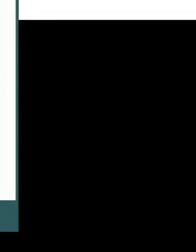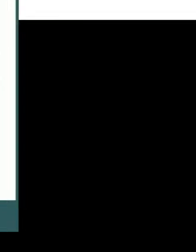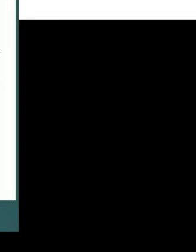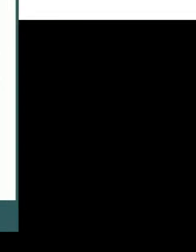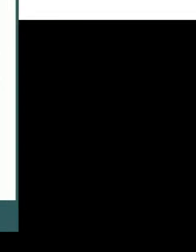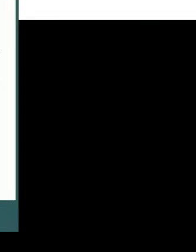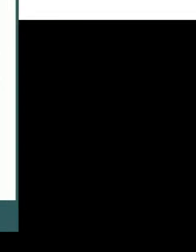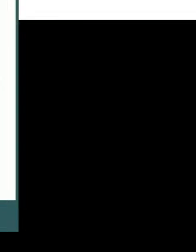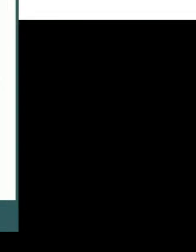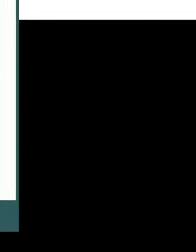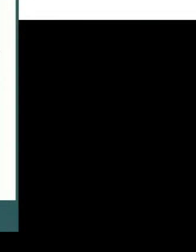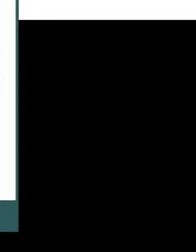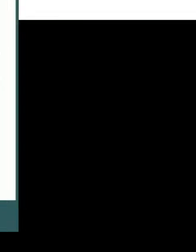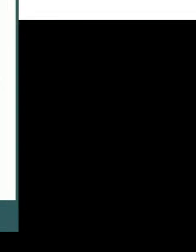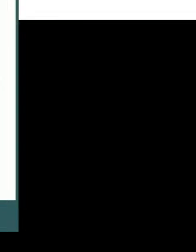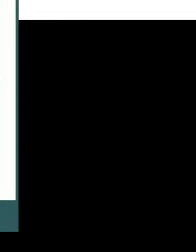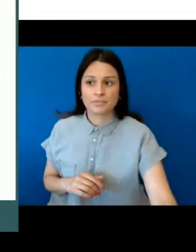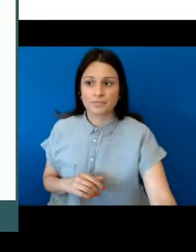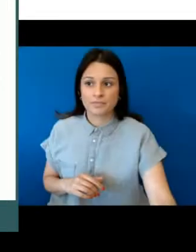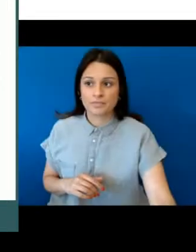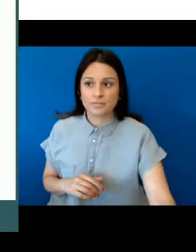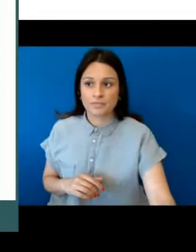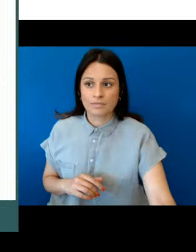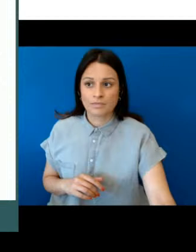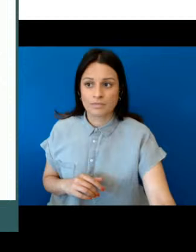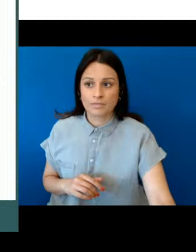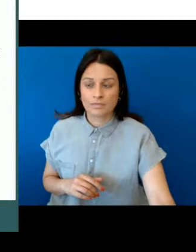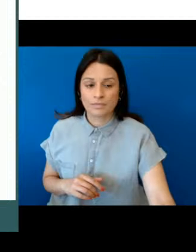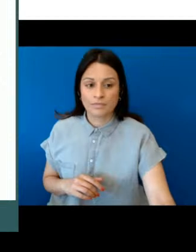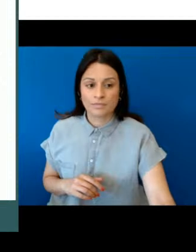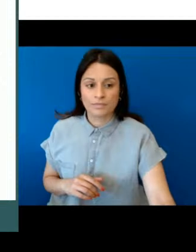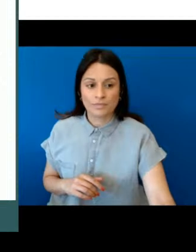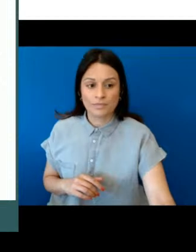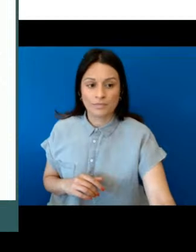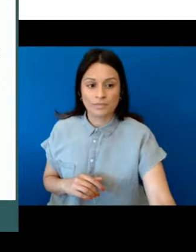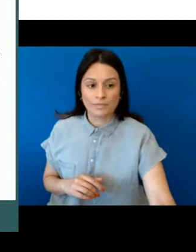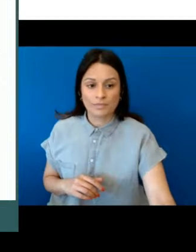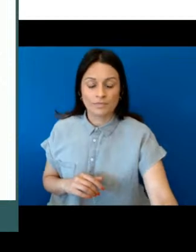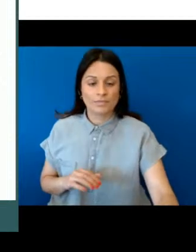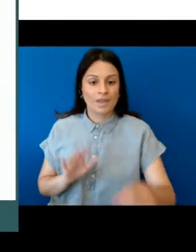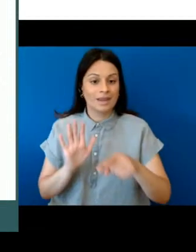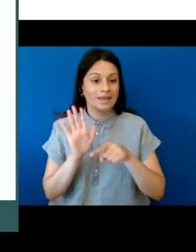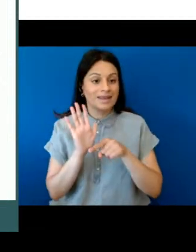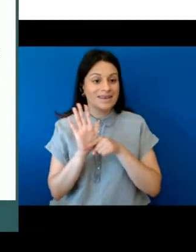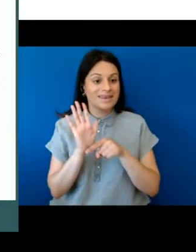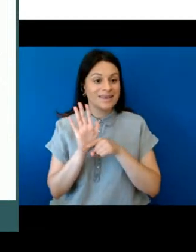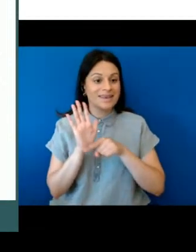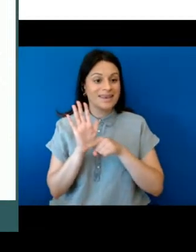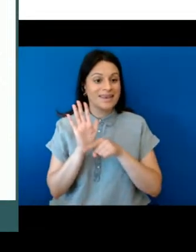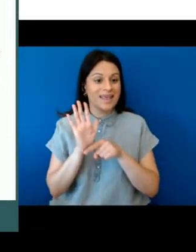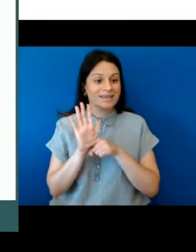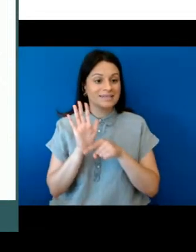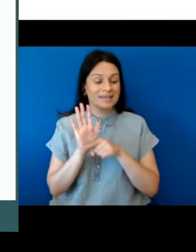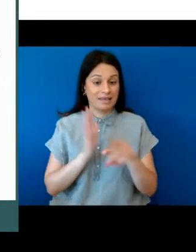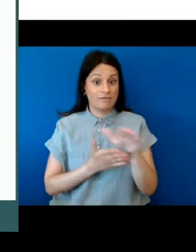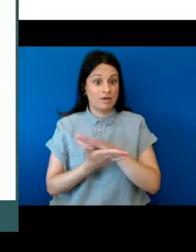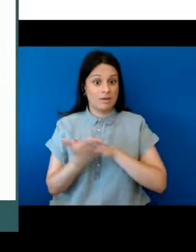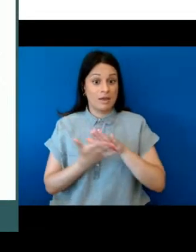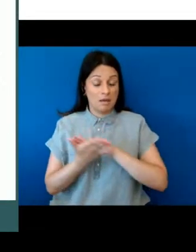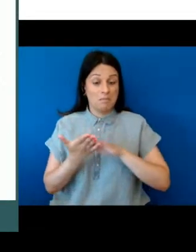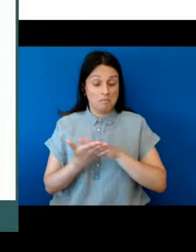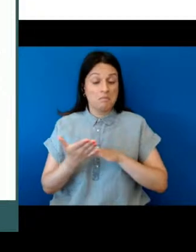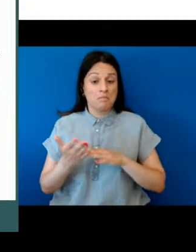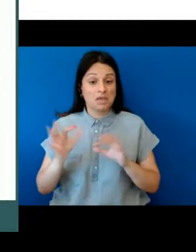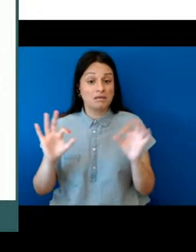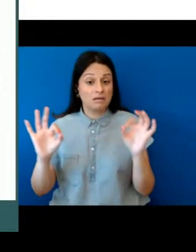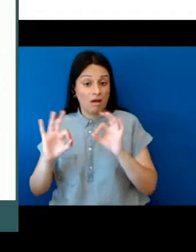absolute cutoff, but negative results are good at ruling out allergy. Very positive results are good at ruling in allergy. And